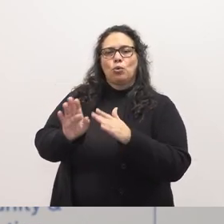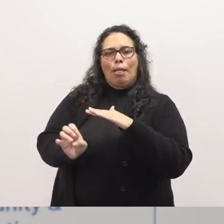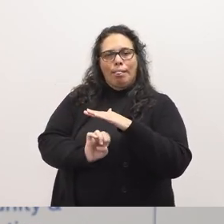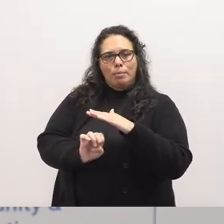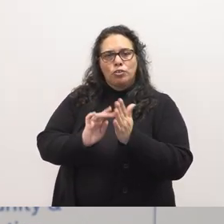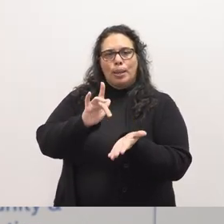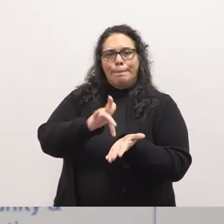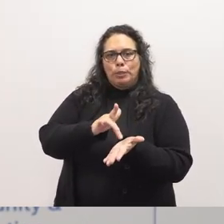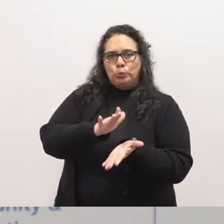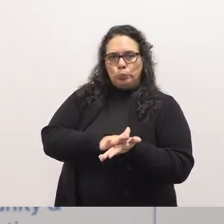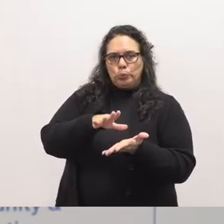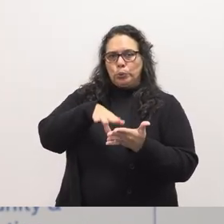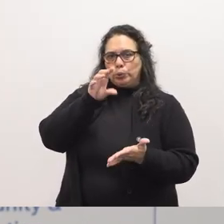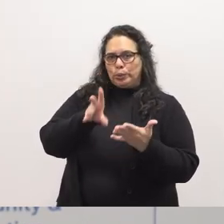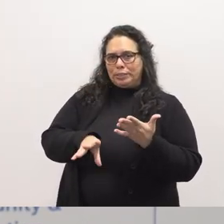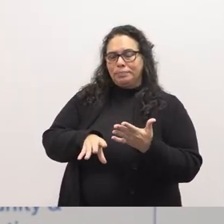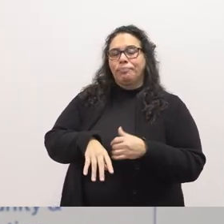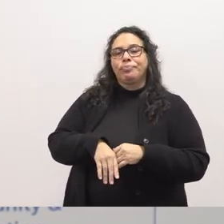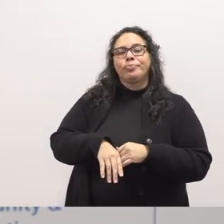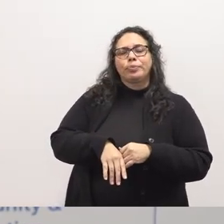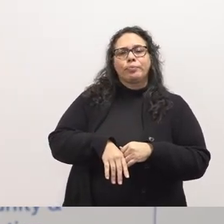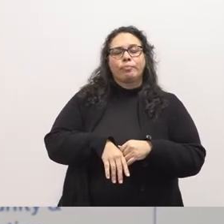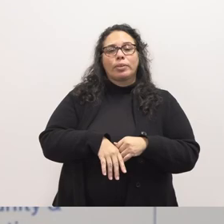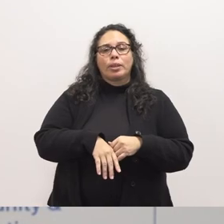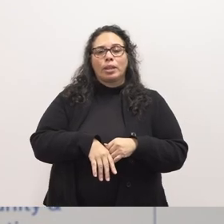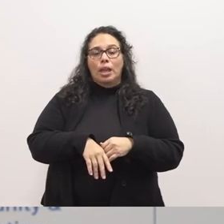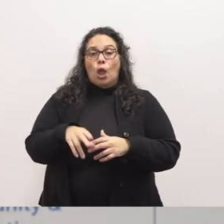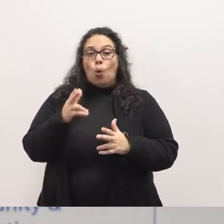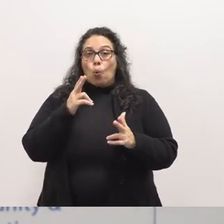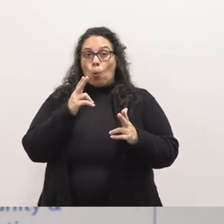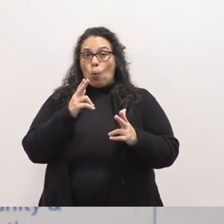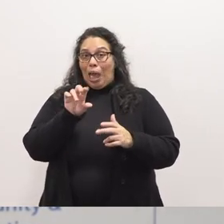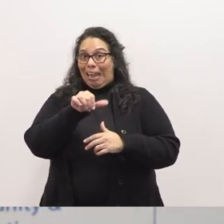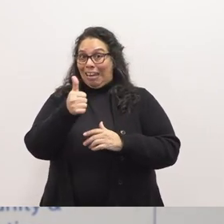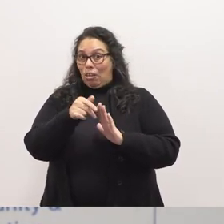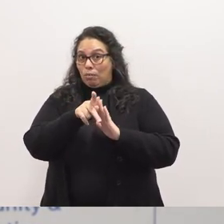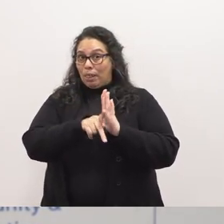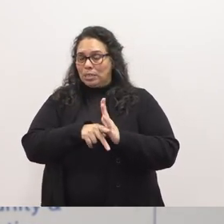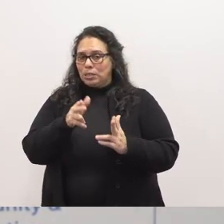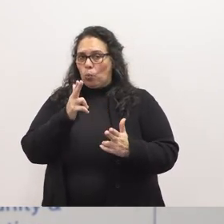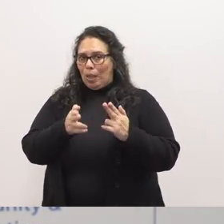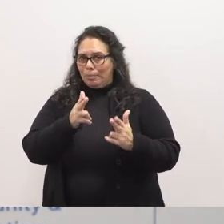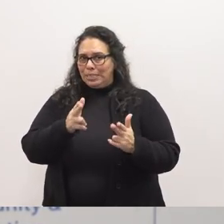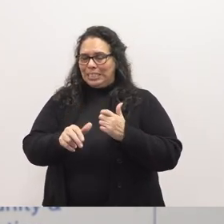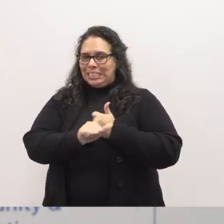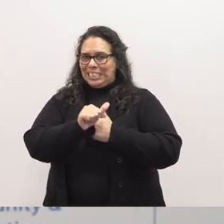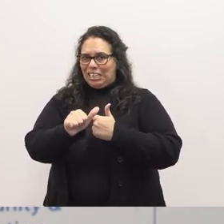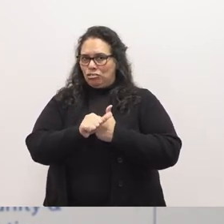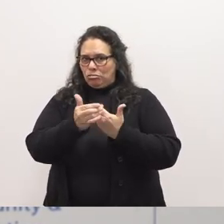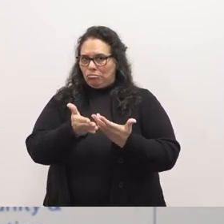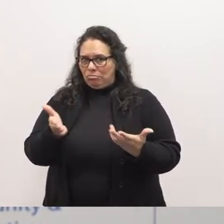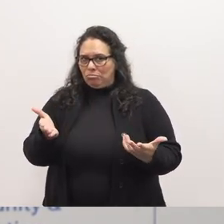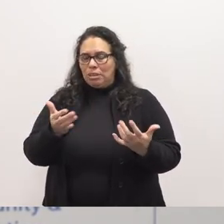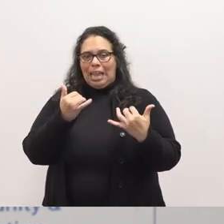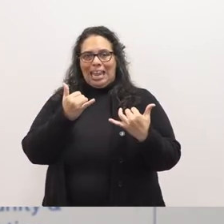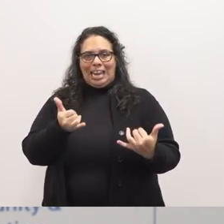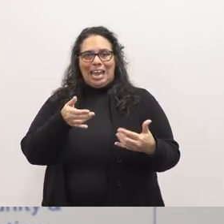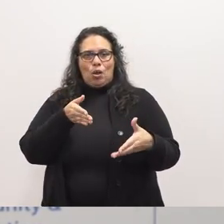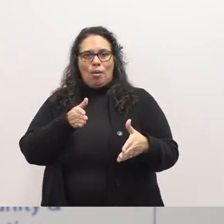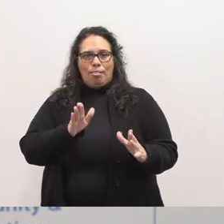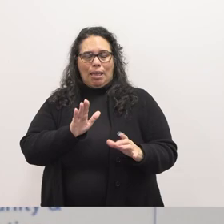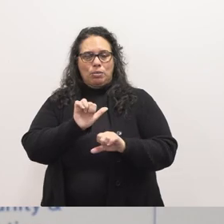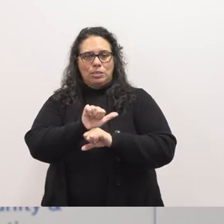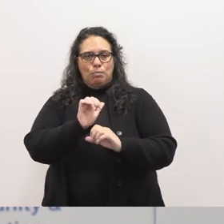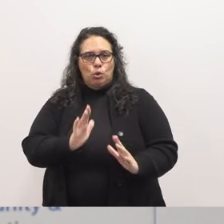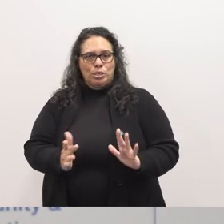finally, we discussed the policy on weapons and dangerous instruments, which now allows employees